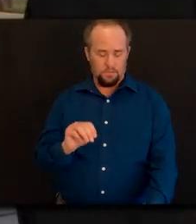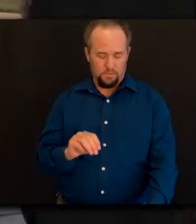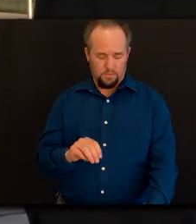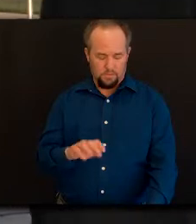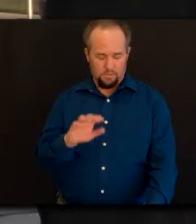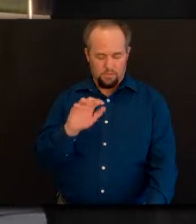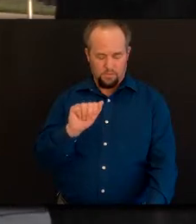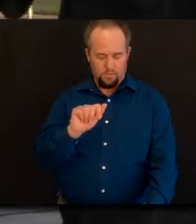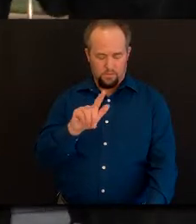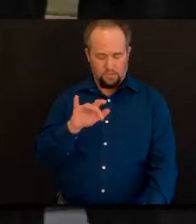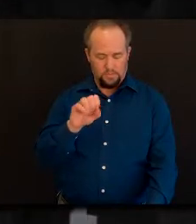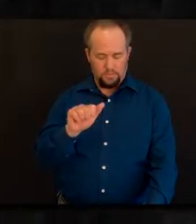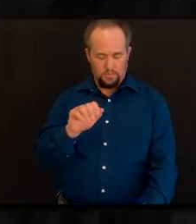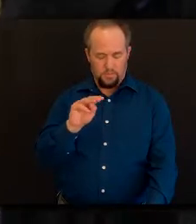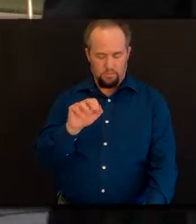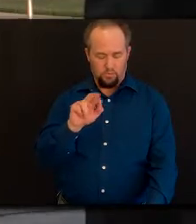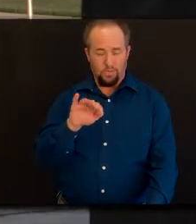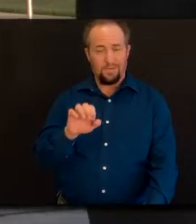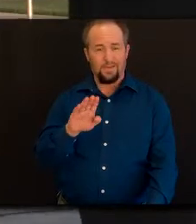Alyssa Marie Berry.